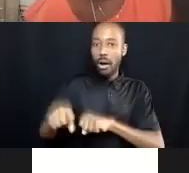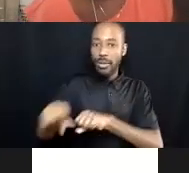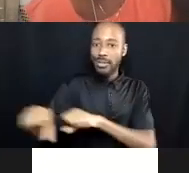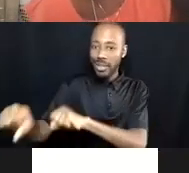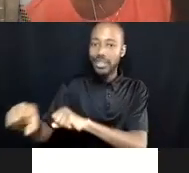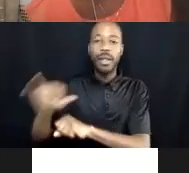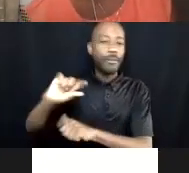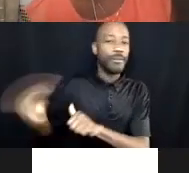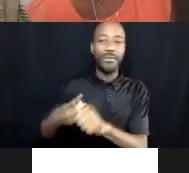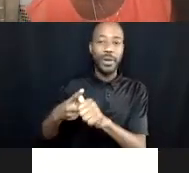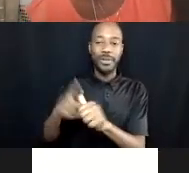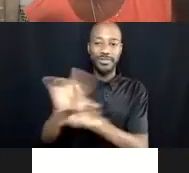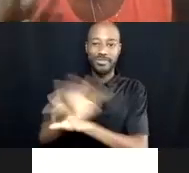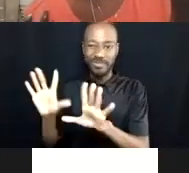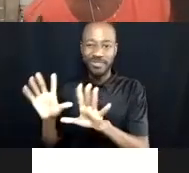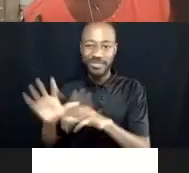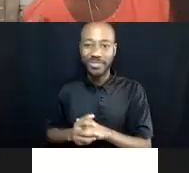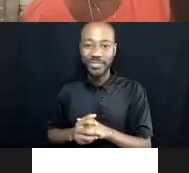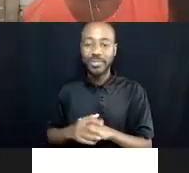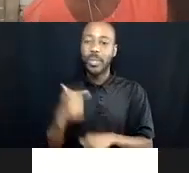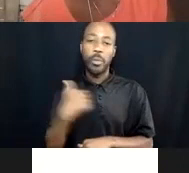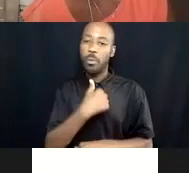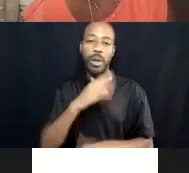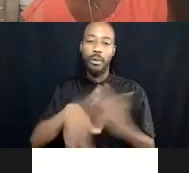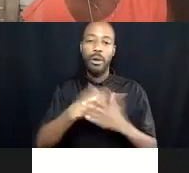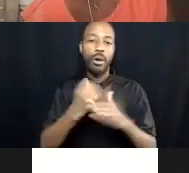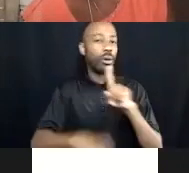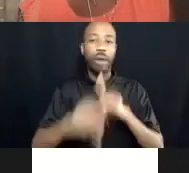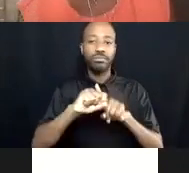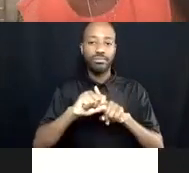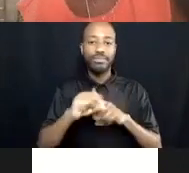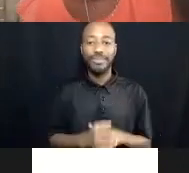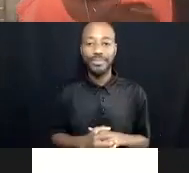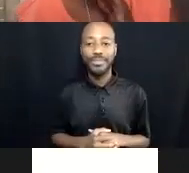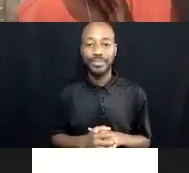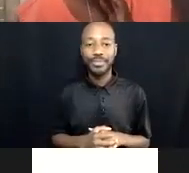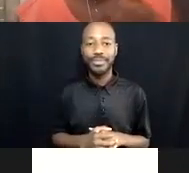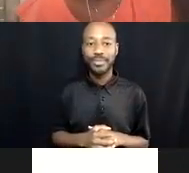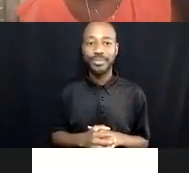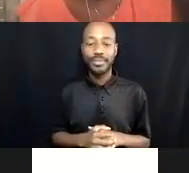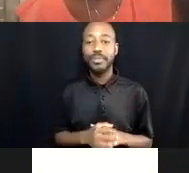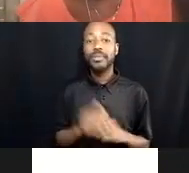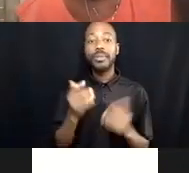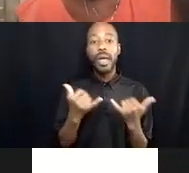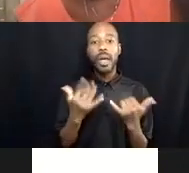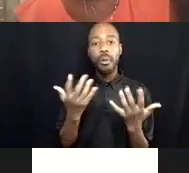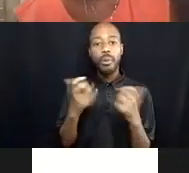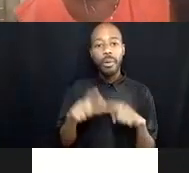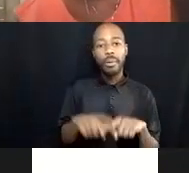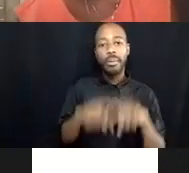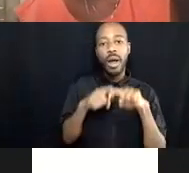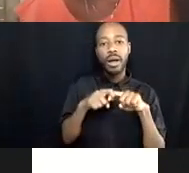violence. And we are all impacted by that. I want to pause here and point